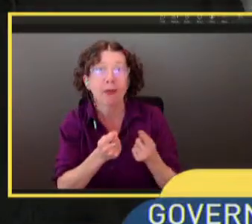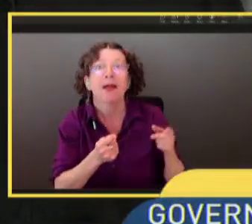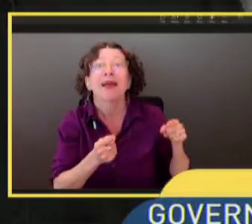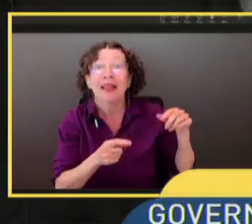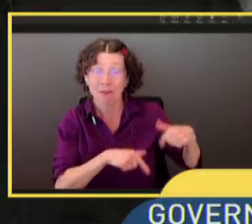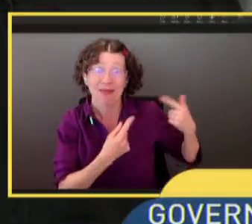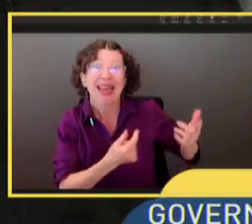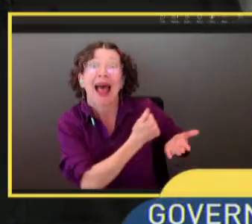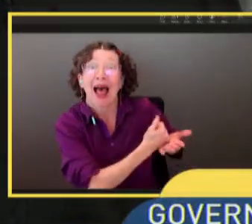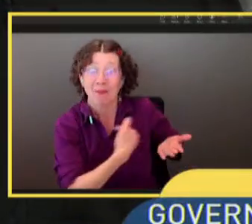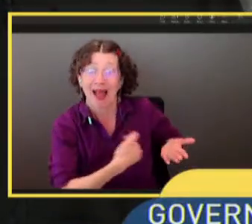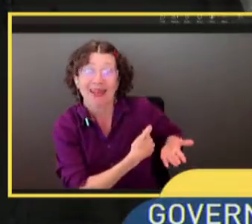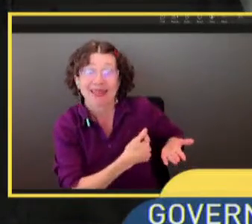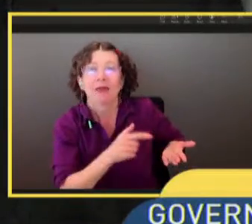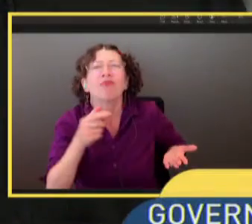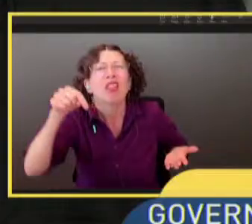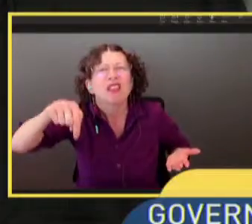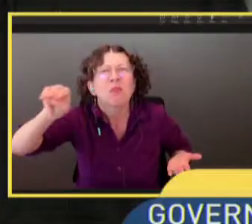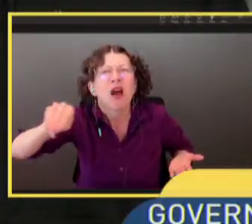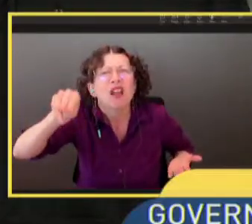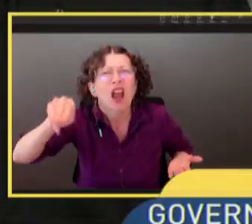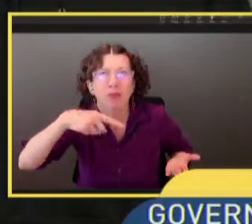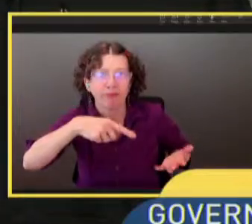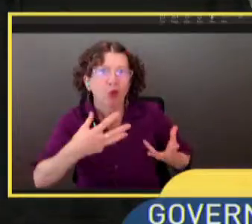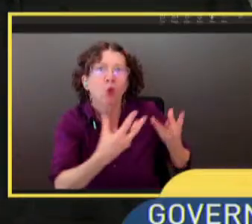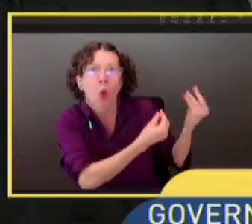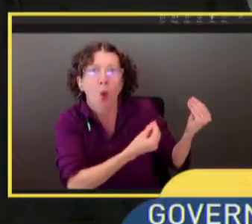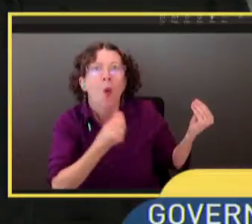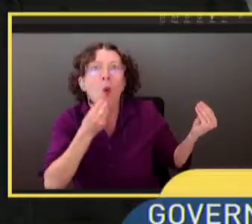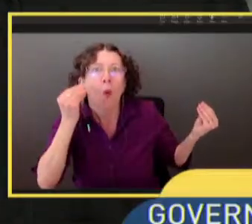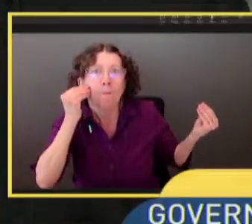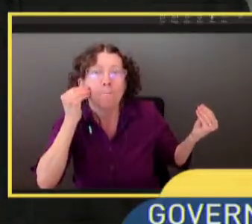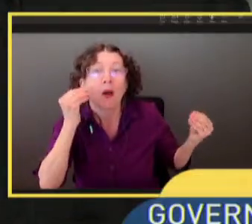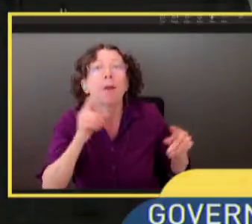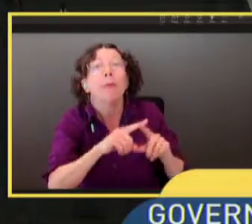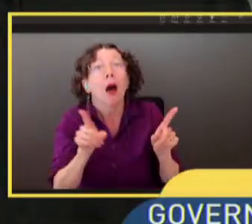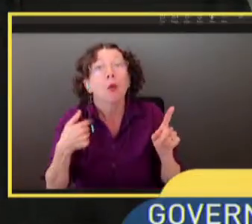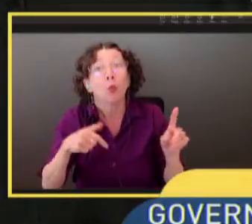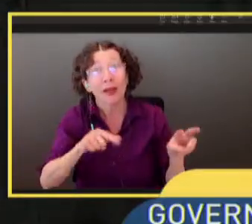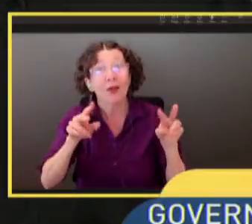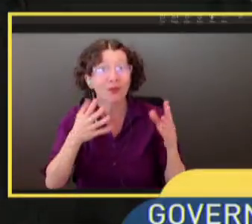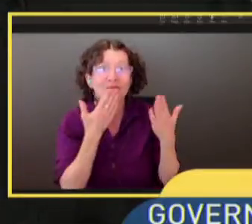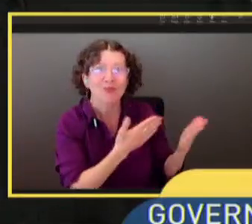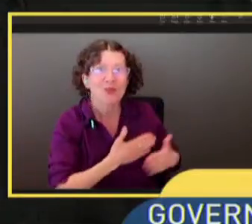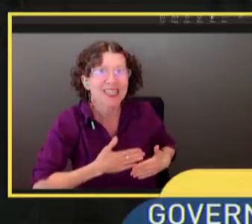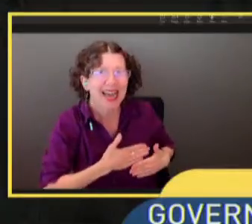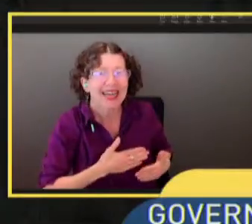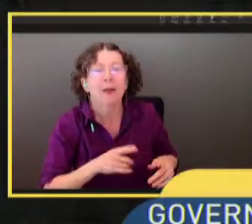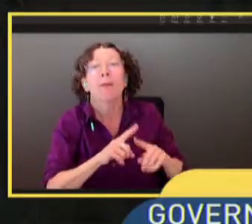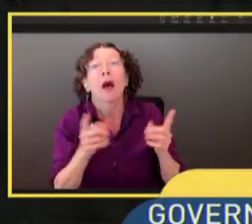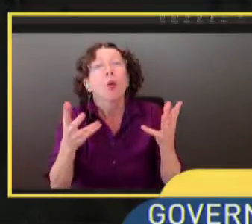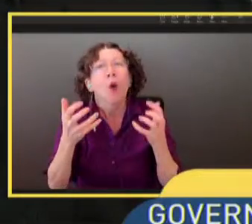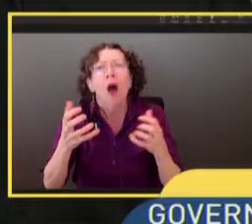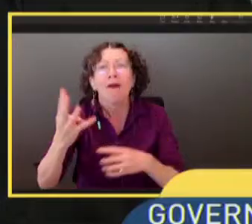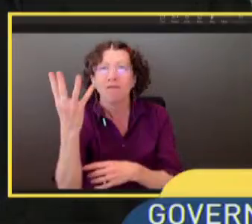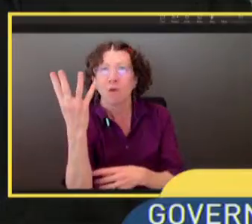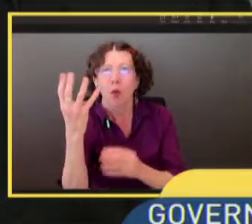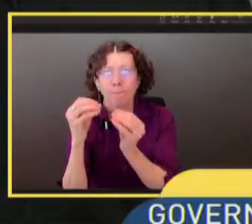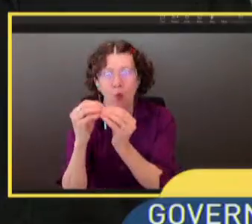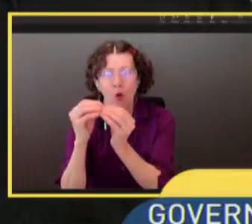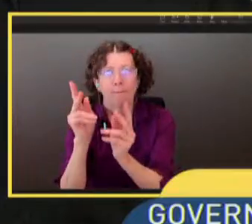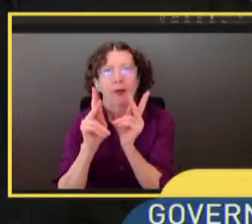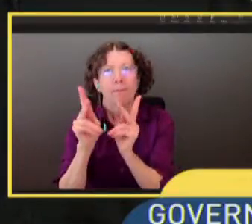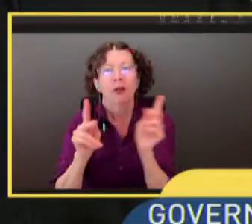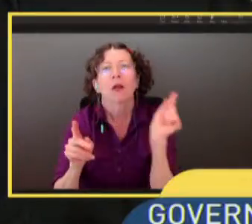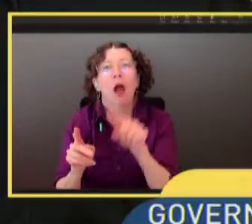Next, we've been fortunate to have a swift water rescue team from California in the area. We understand they are going home on